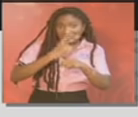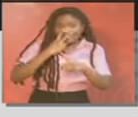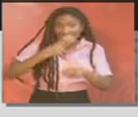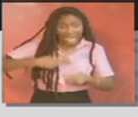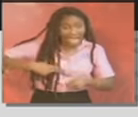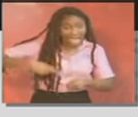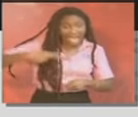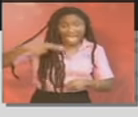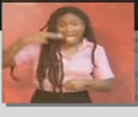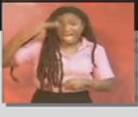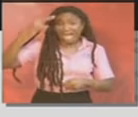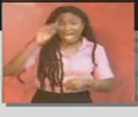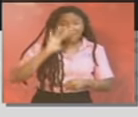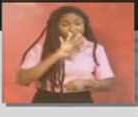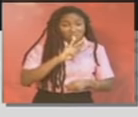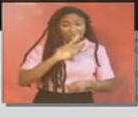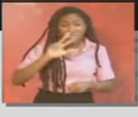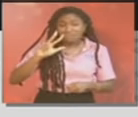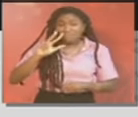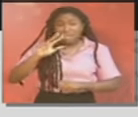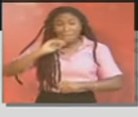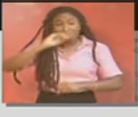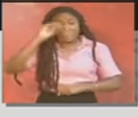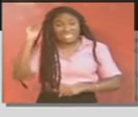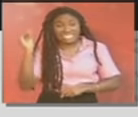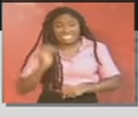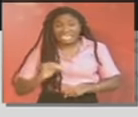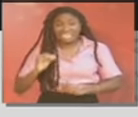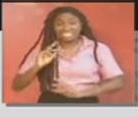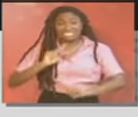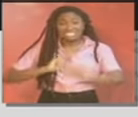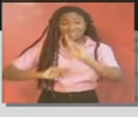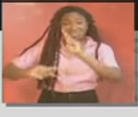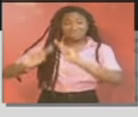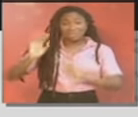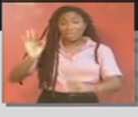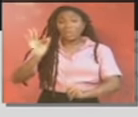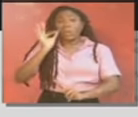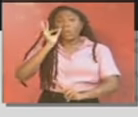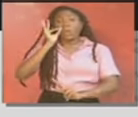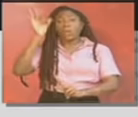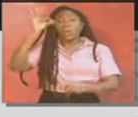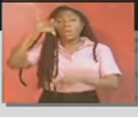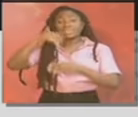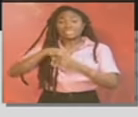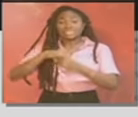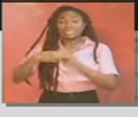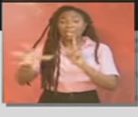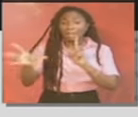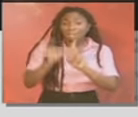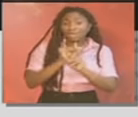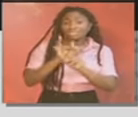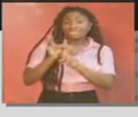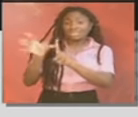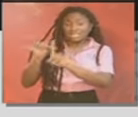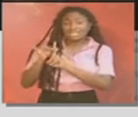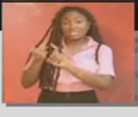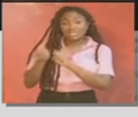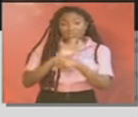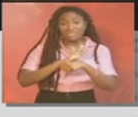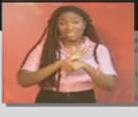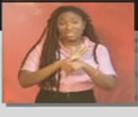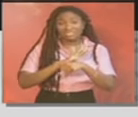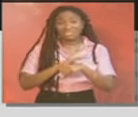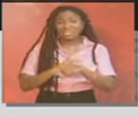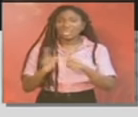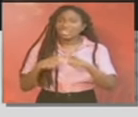as 43 and 44% of everyone who was swabbed having a positive result for COVID, that